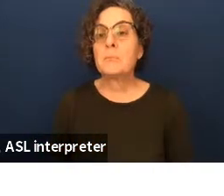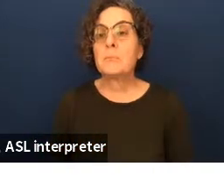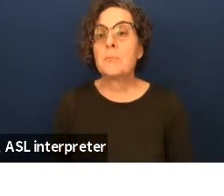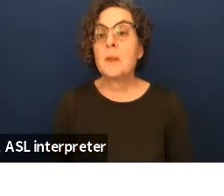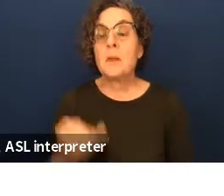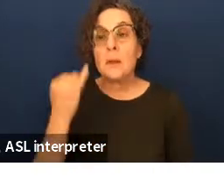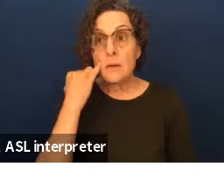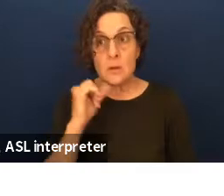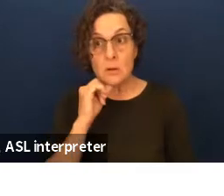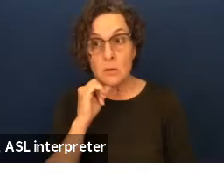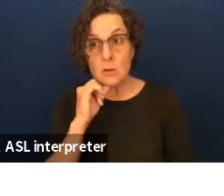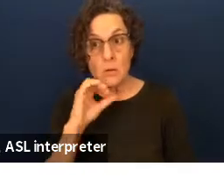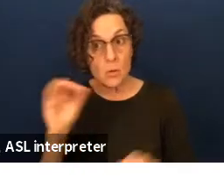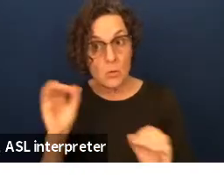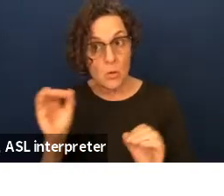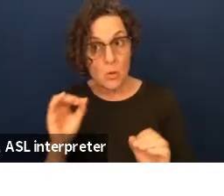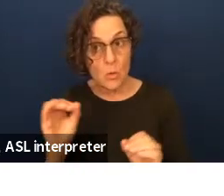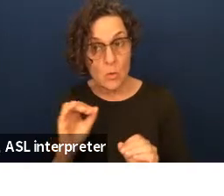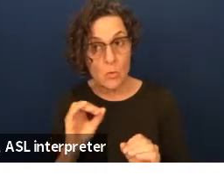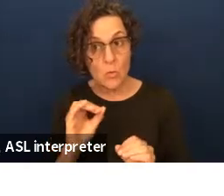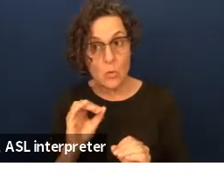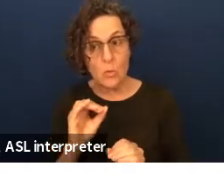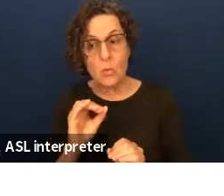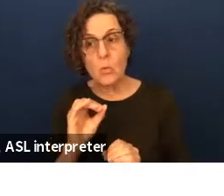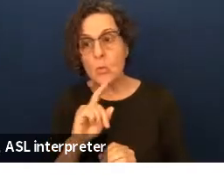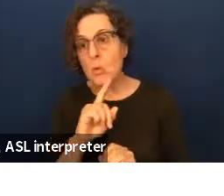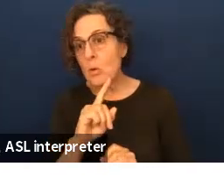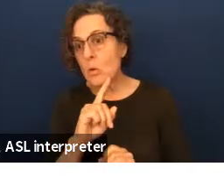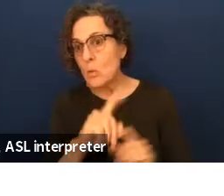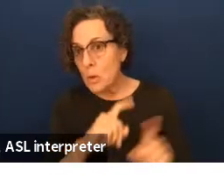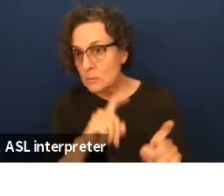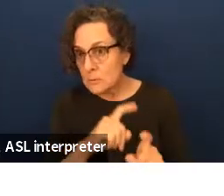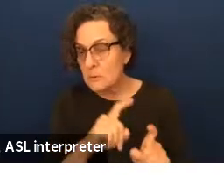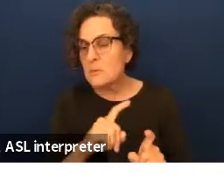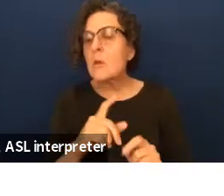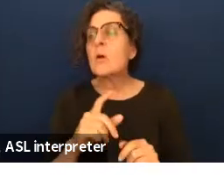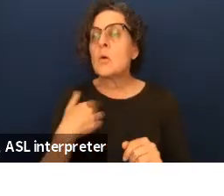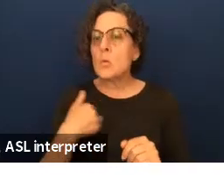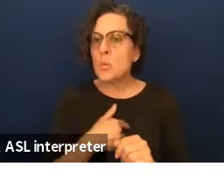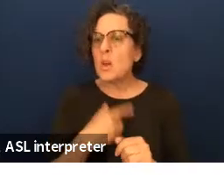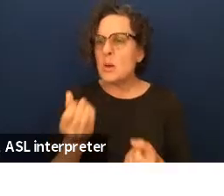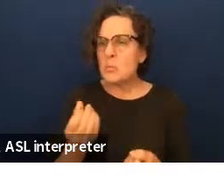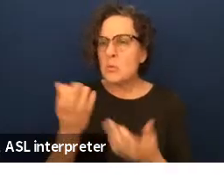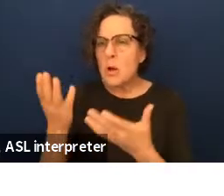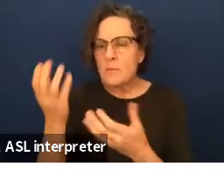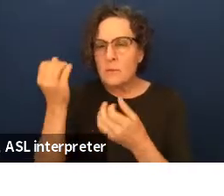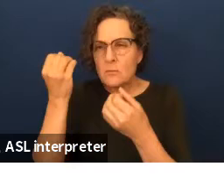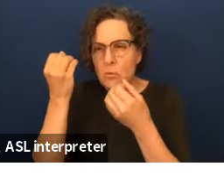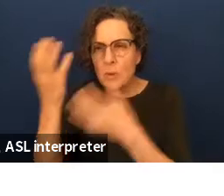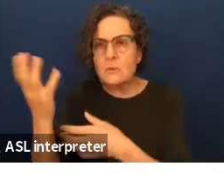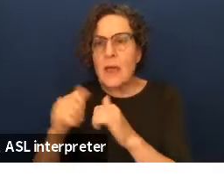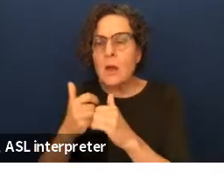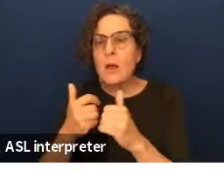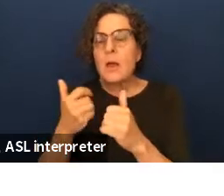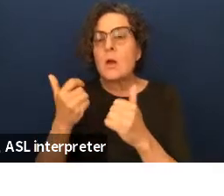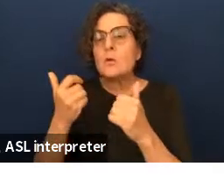we can provide you the information for how to sign up for the private debris